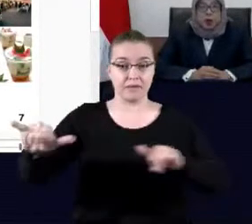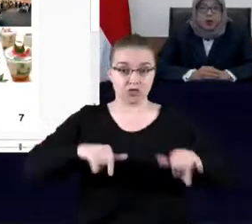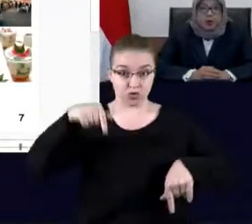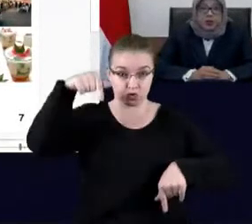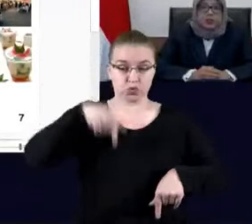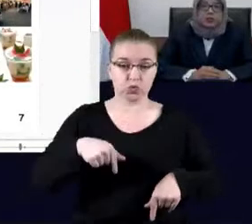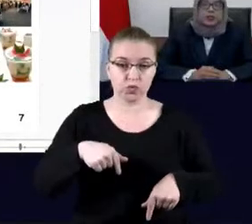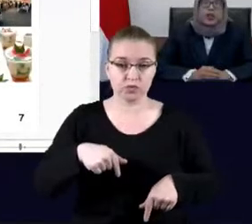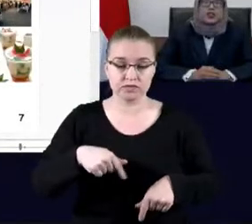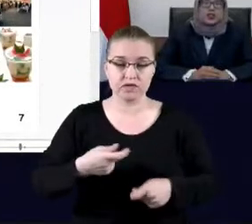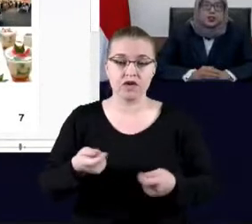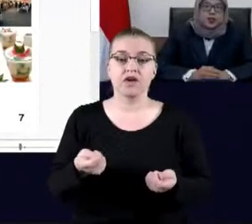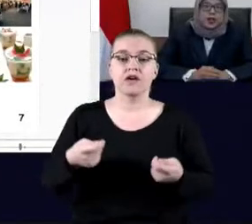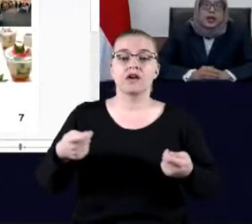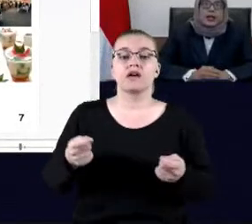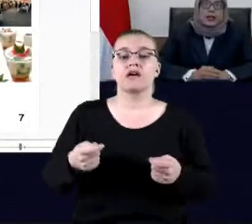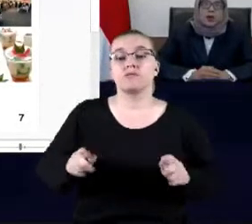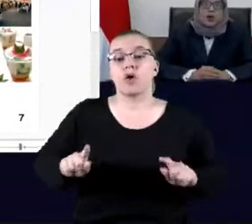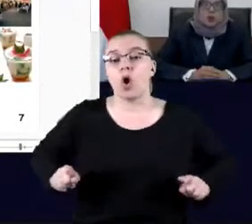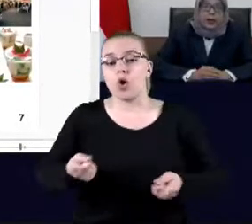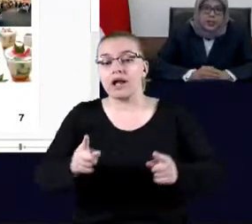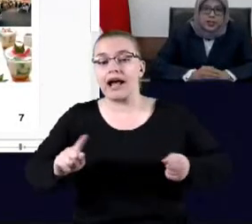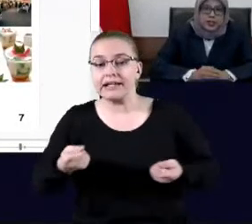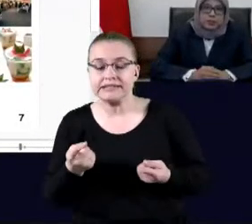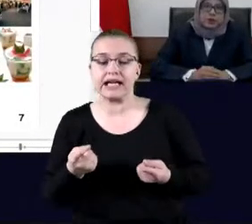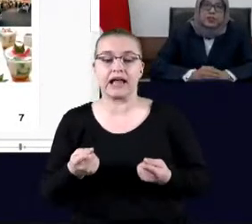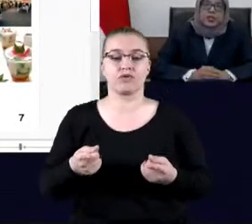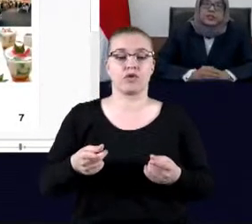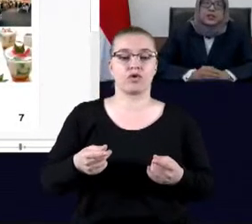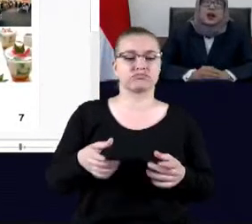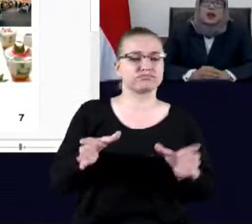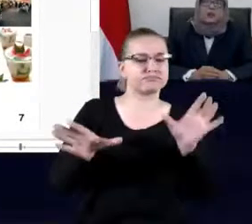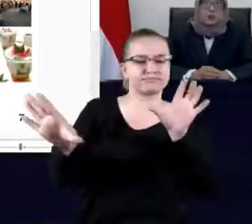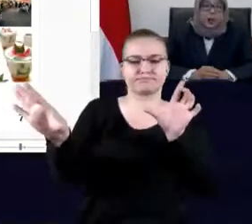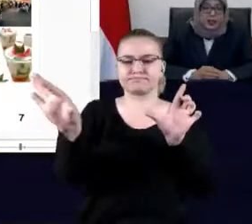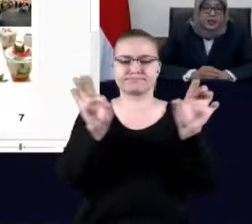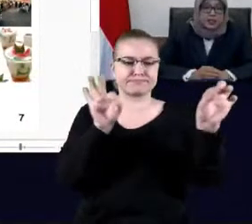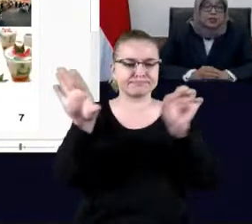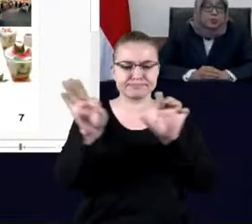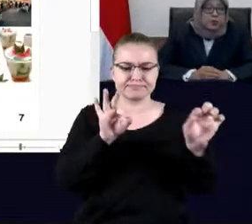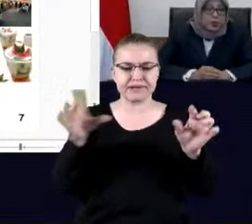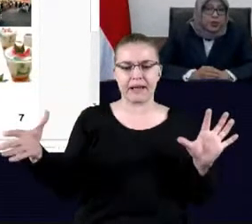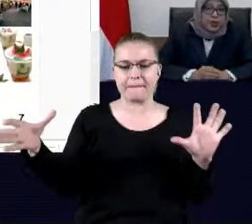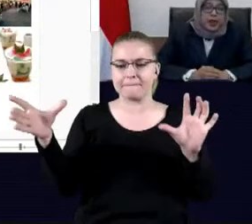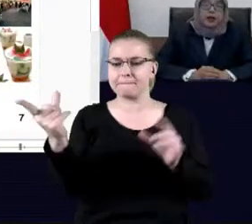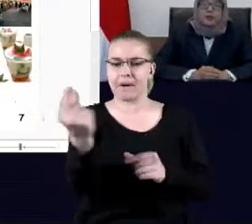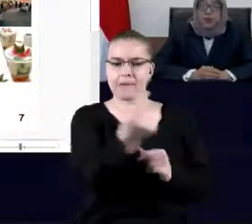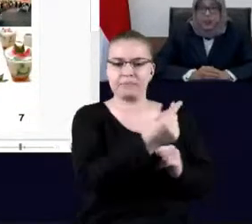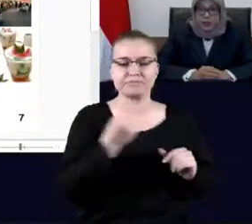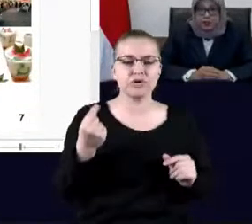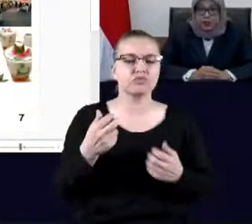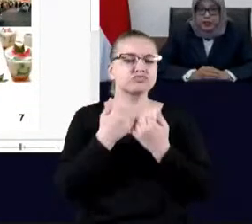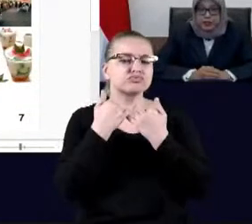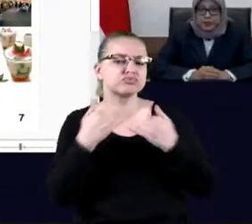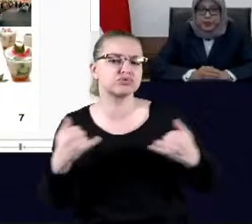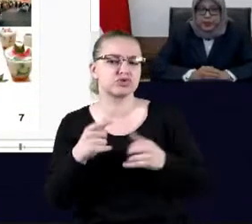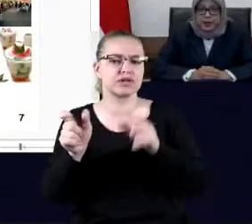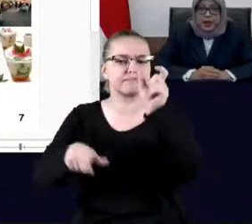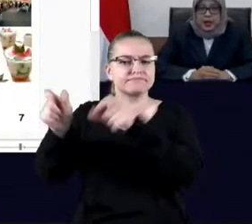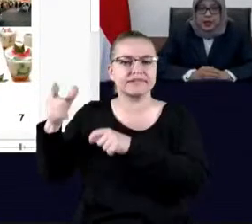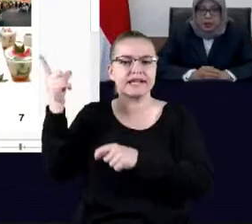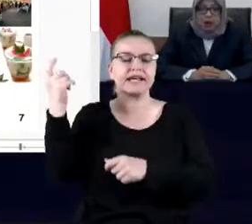urban stakeholders to ensure that collaboration projects are implemented smoothly and